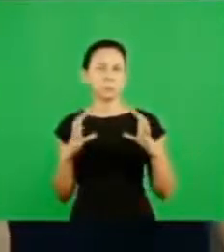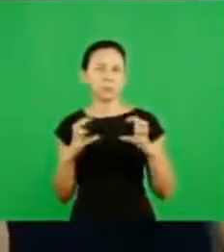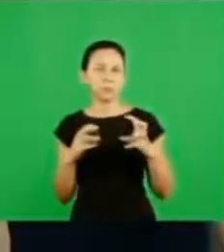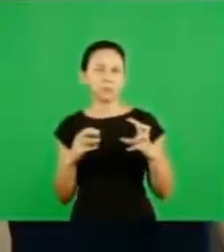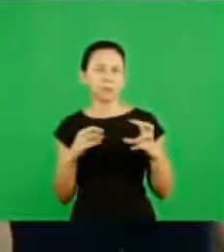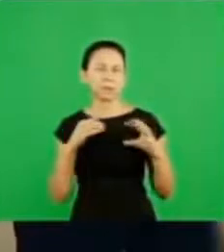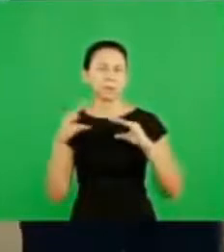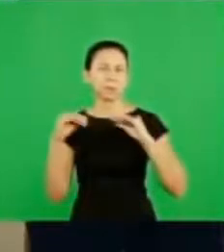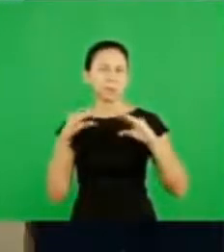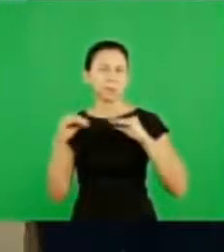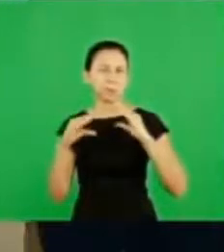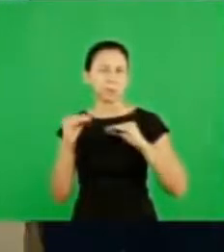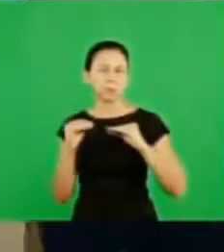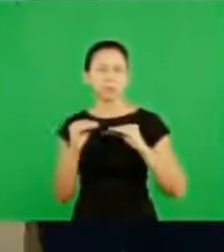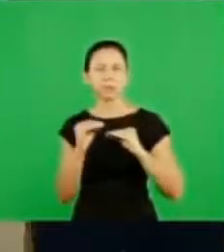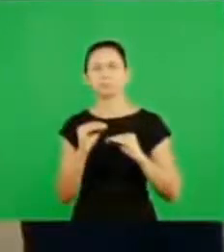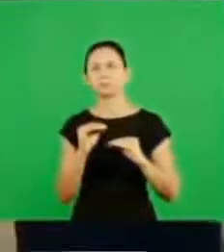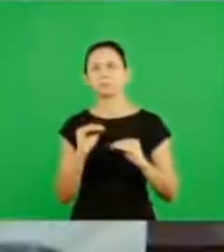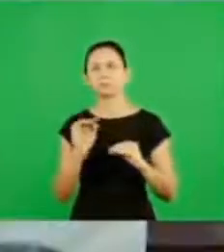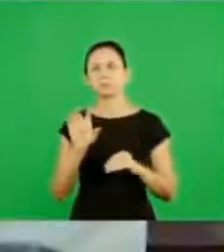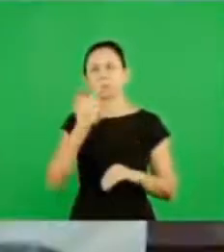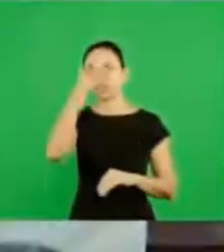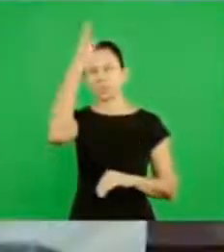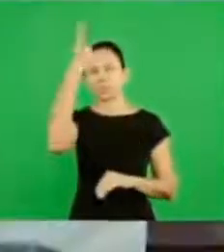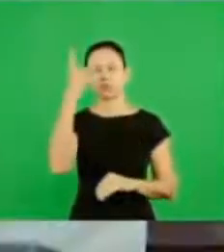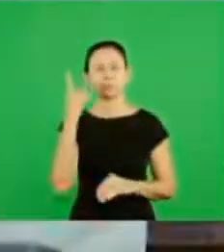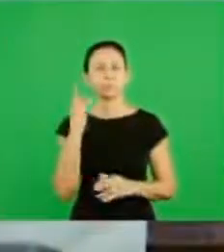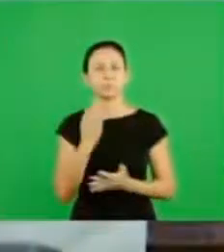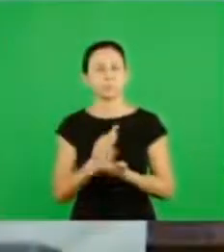come or emerge from